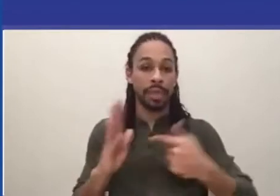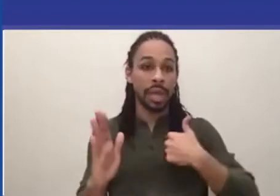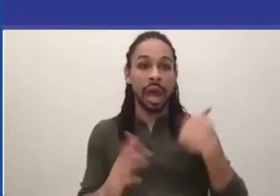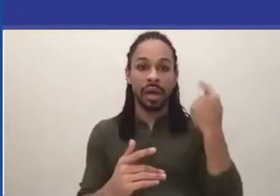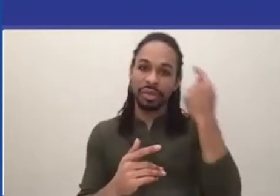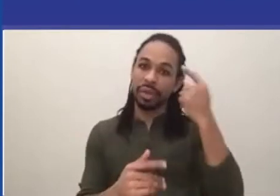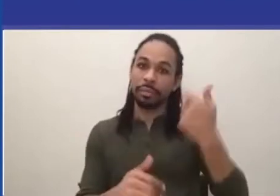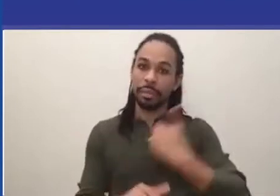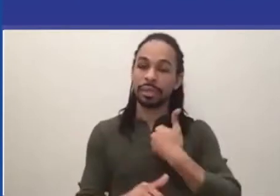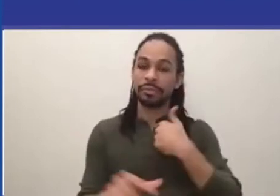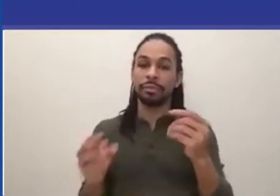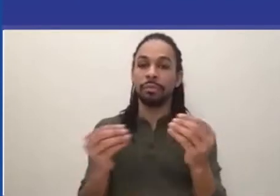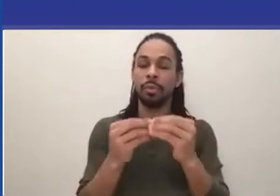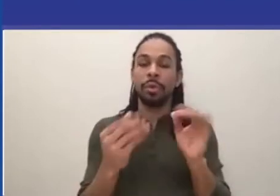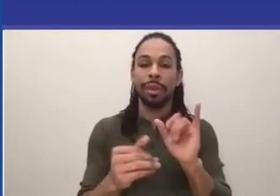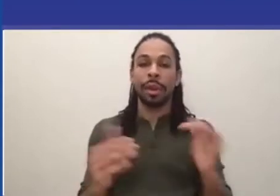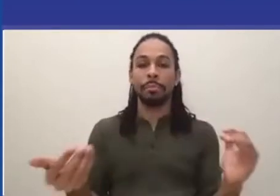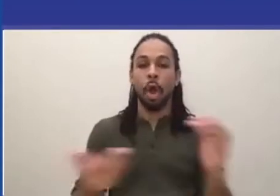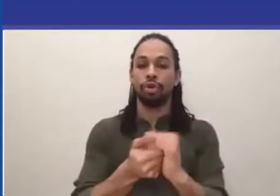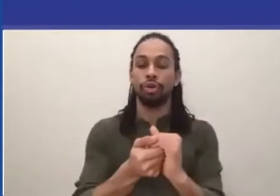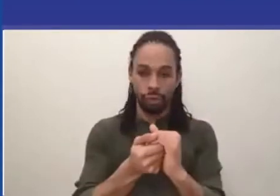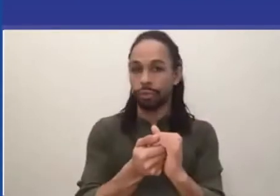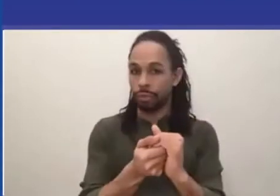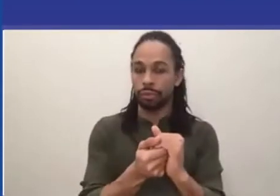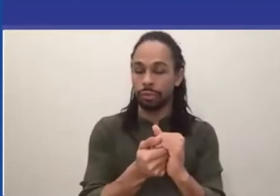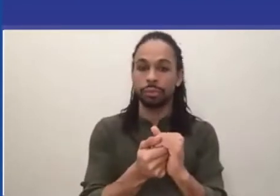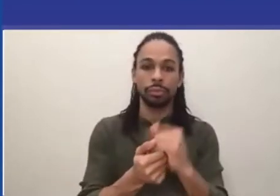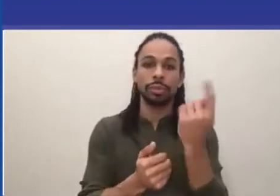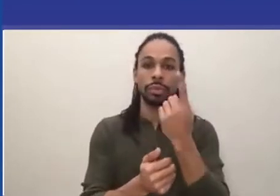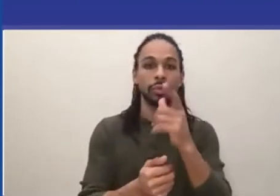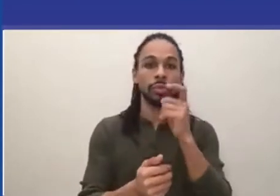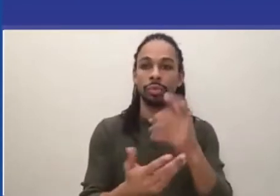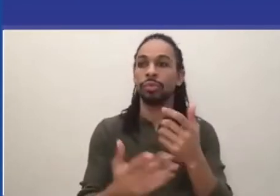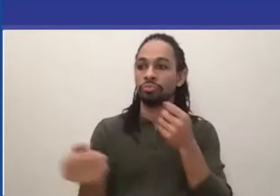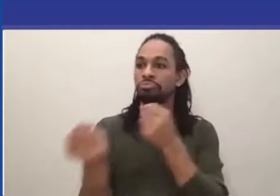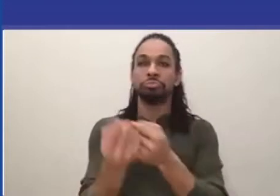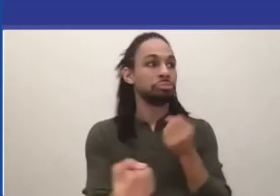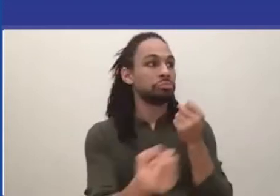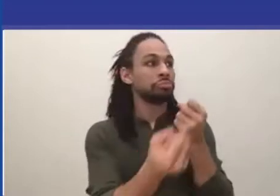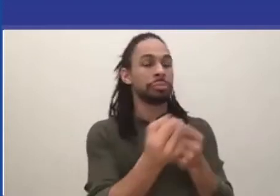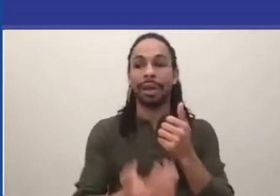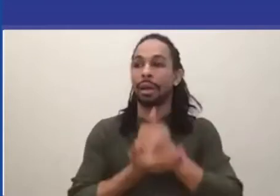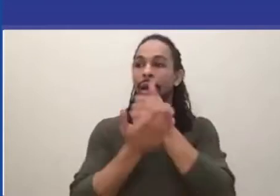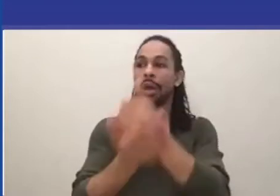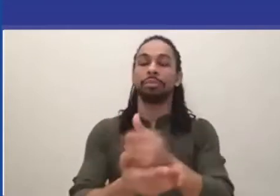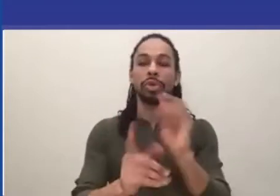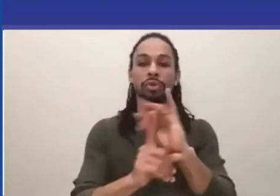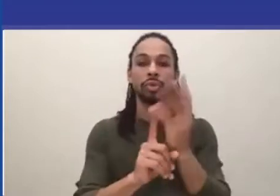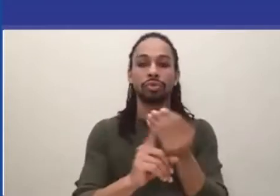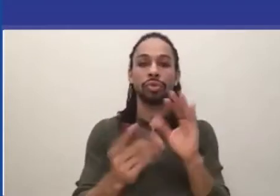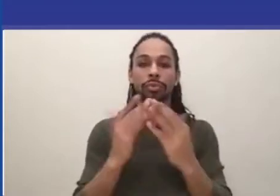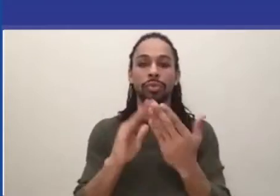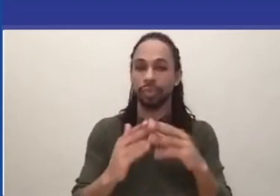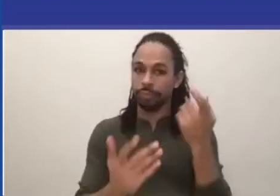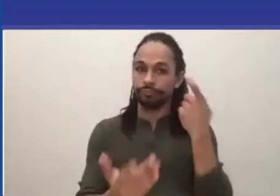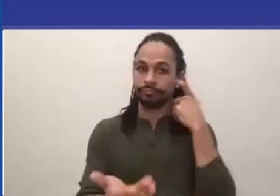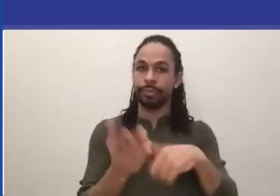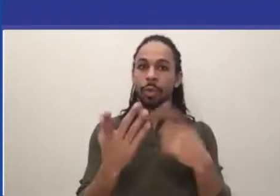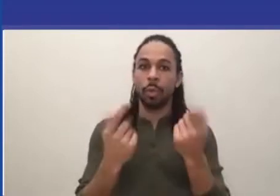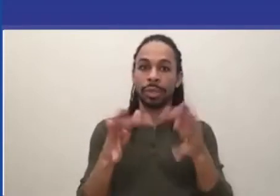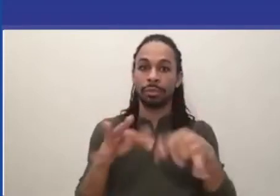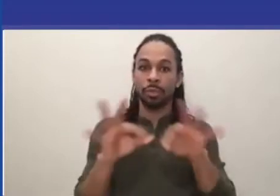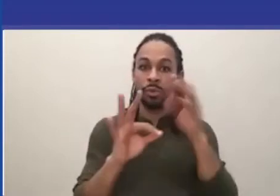communities identify what is important to them in terms of sustaining their culture, and provide